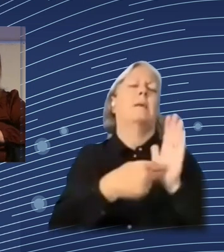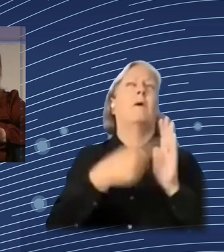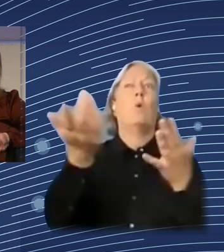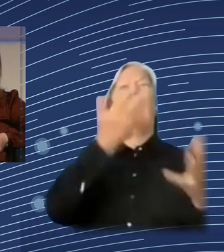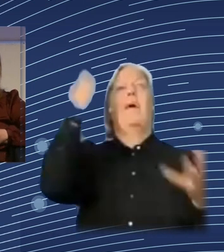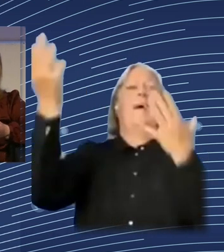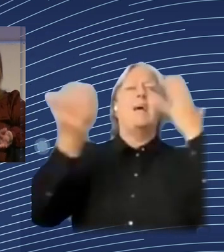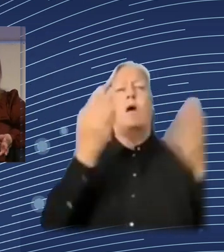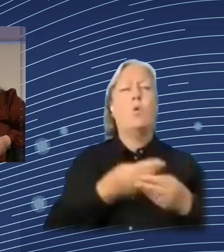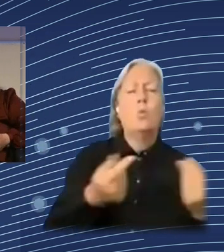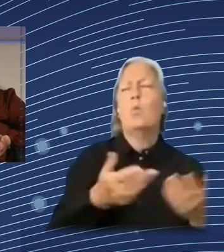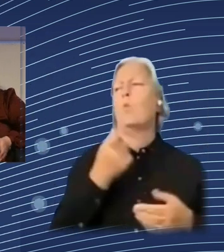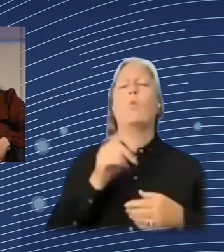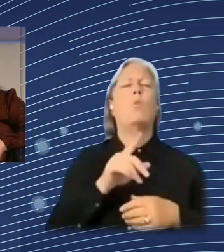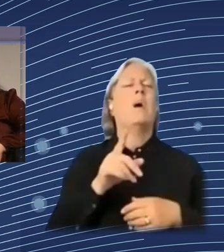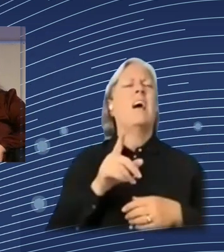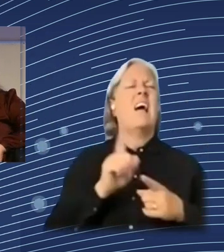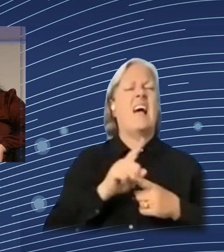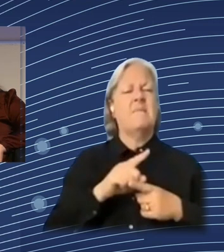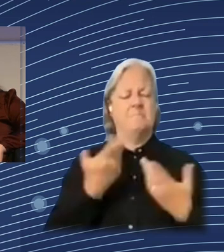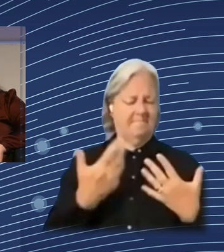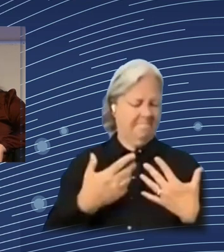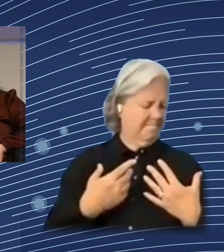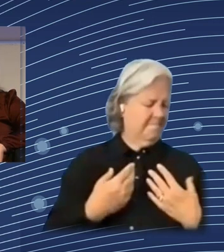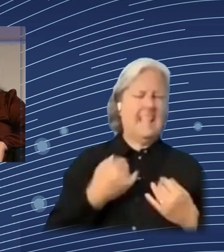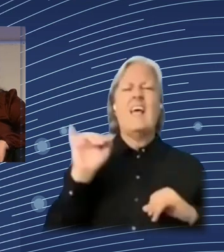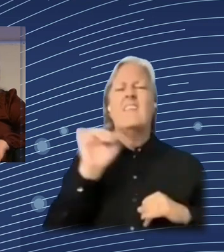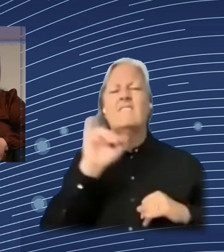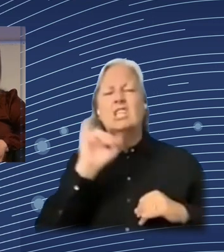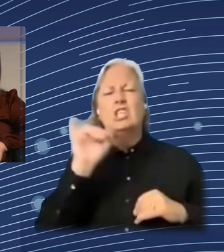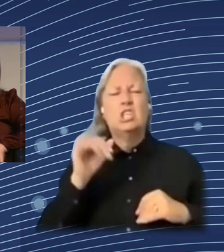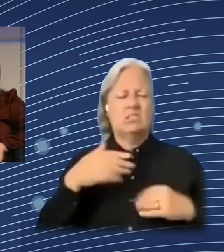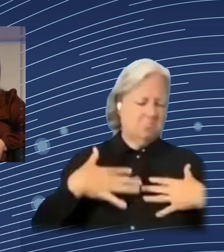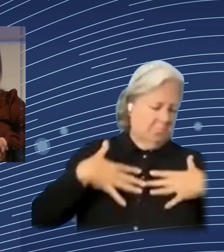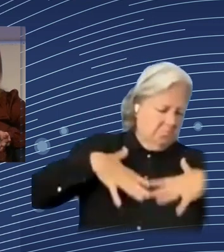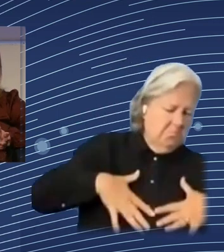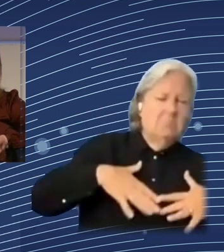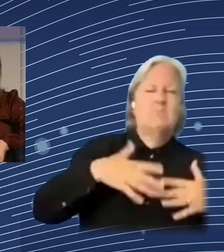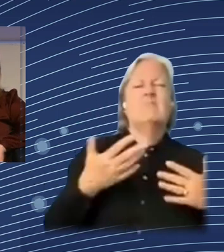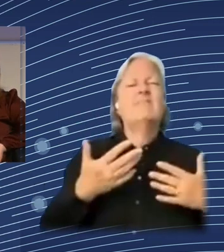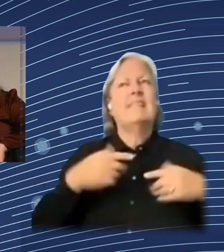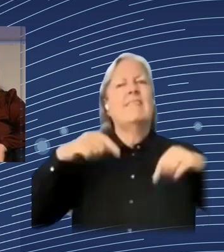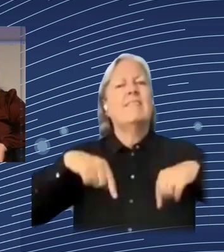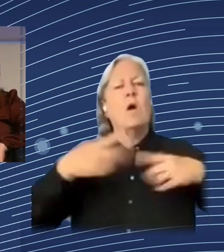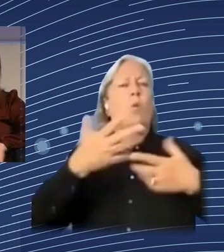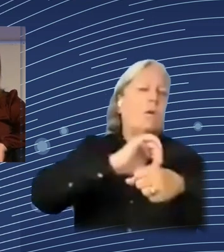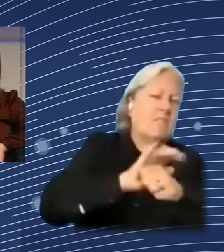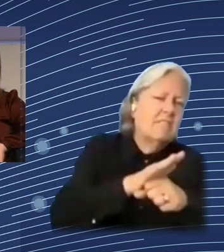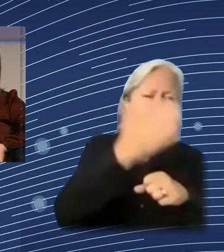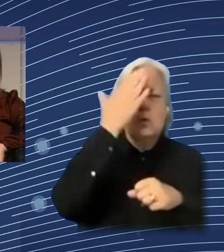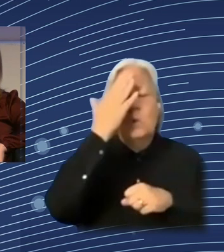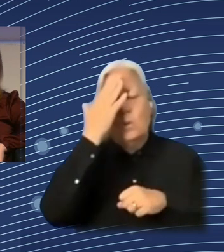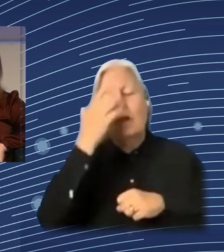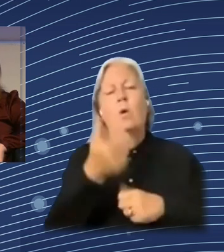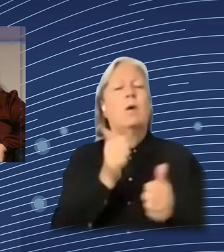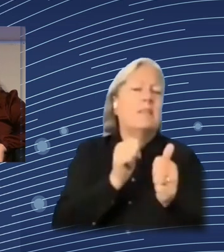infections and like pandemics, epidemics that were going on at the moment, and then like sport events and other events if